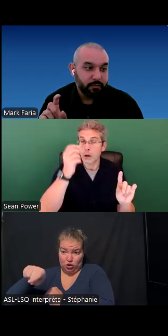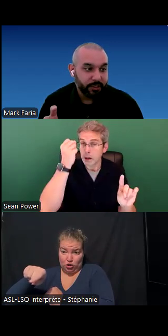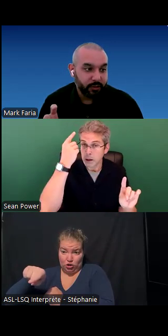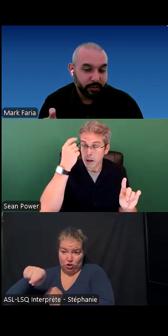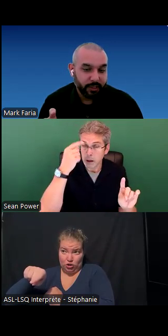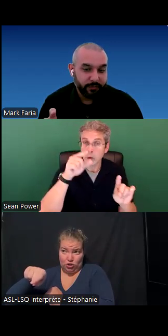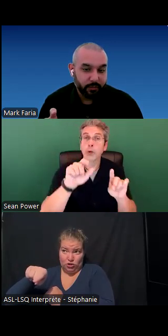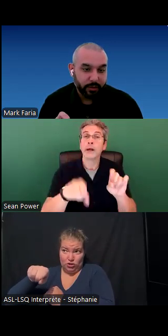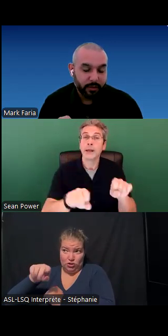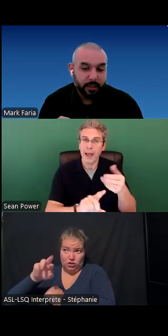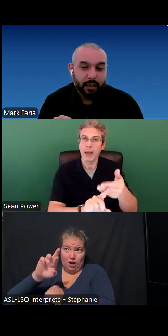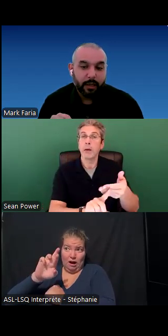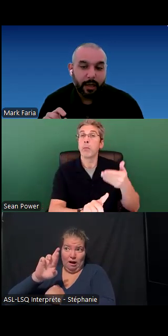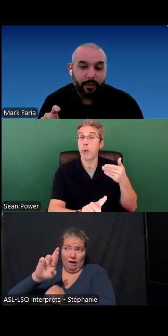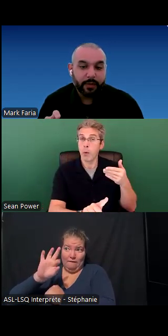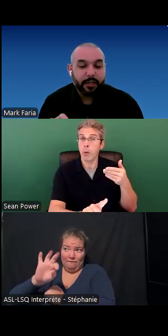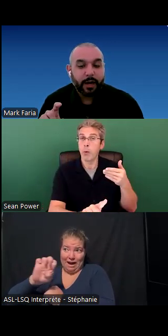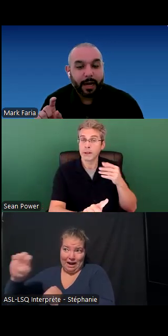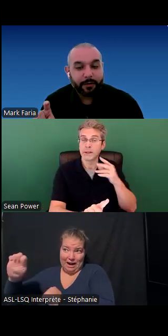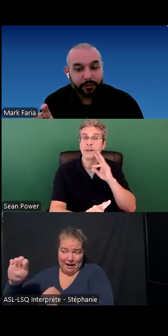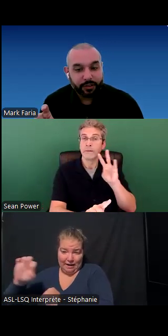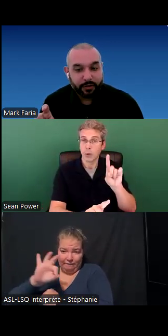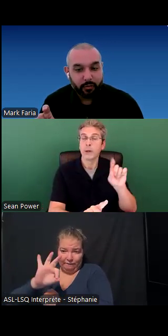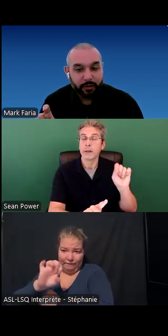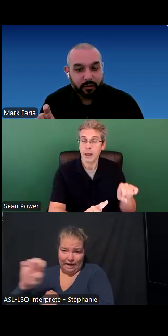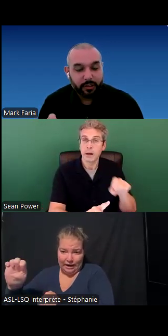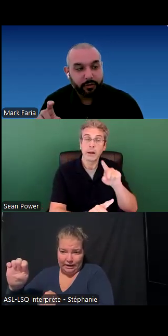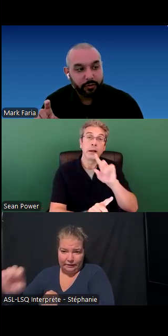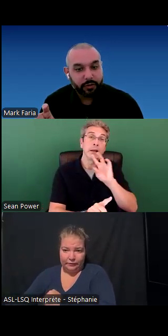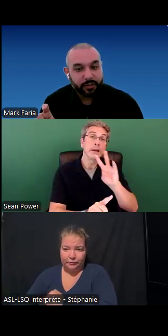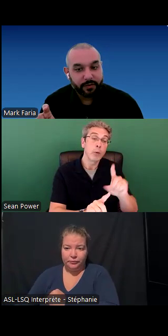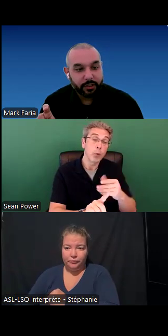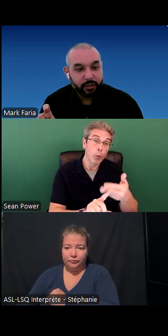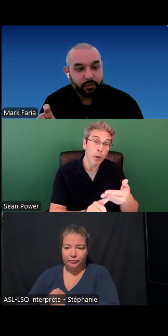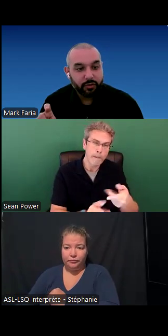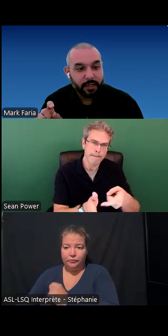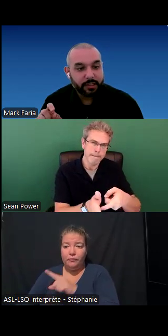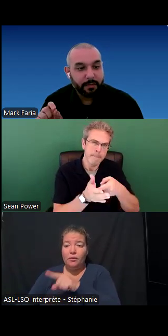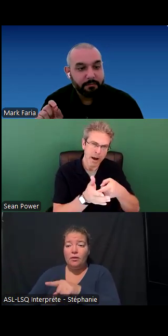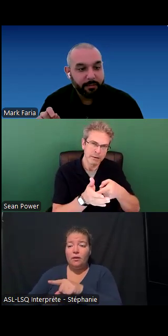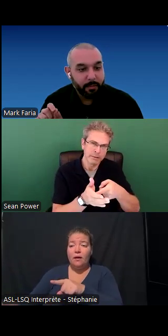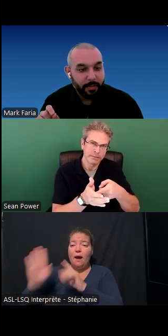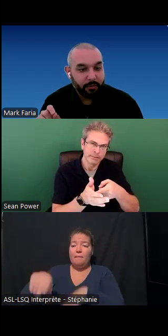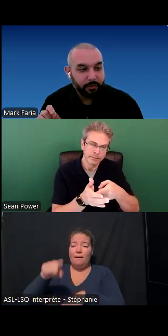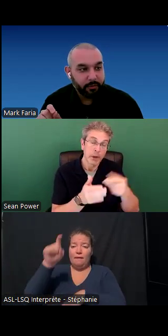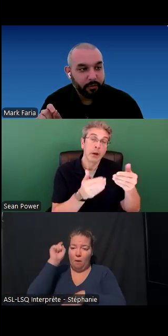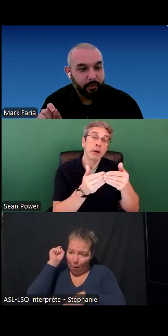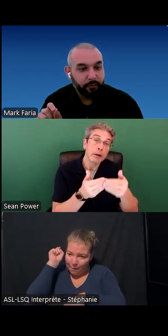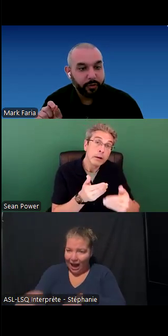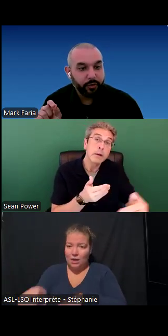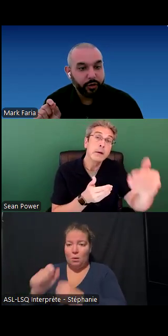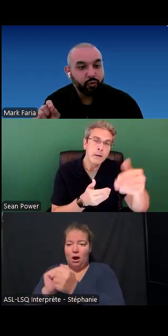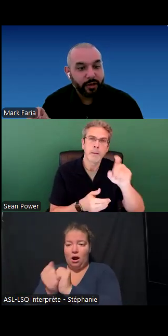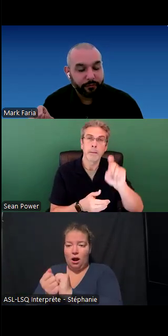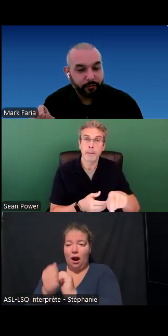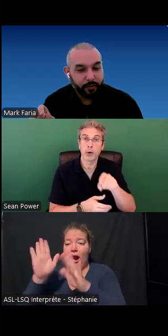but you must do it at 71. And then the year after 71, so the year that you turn 72, you must take a minimum amount from